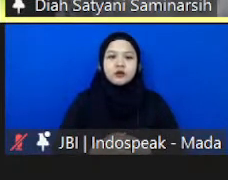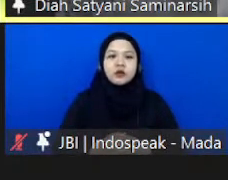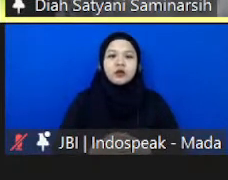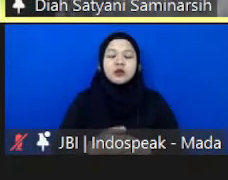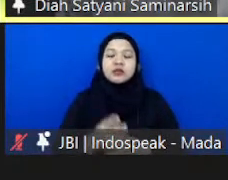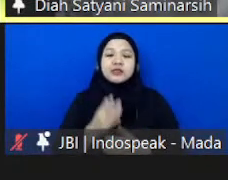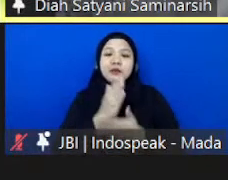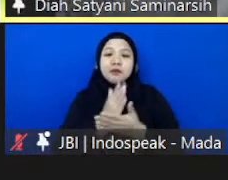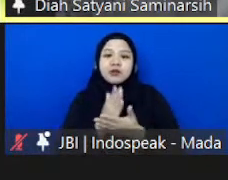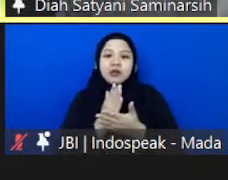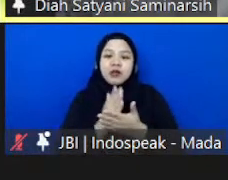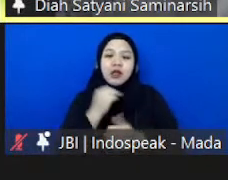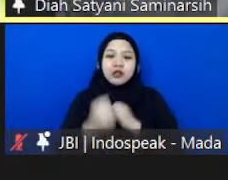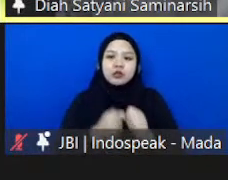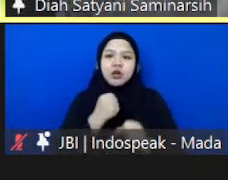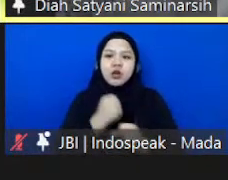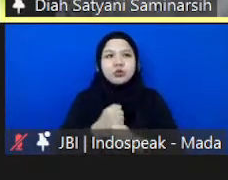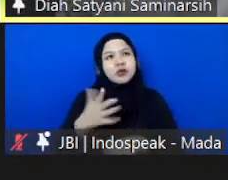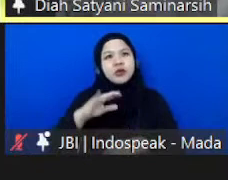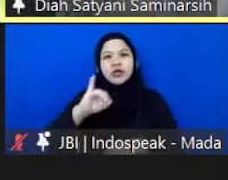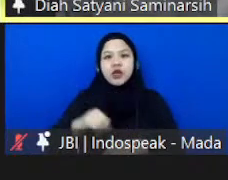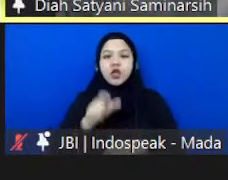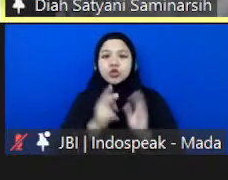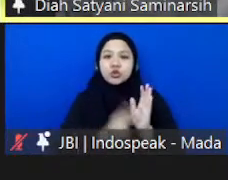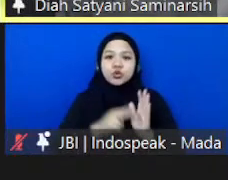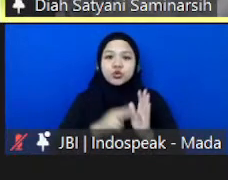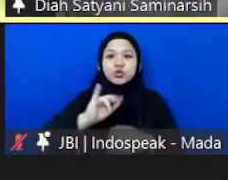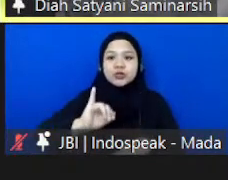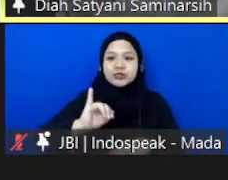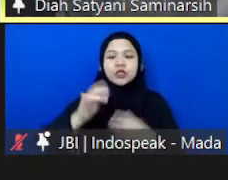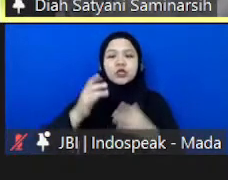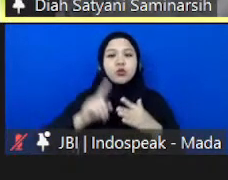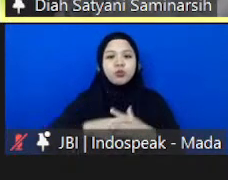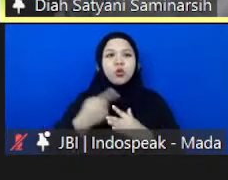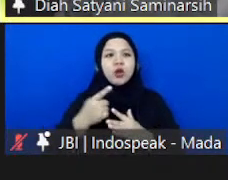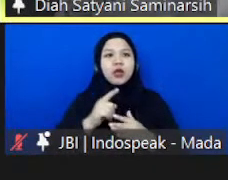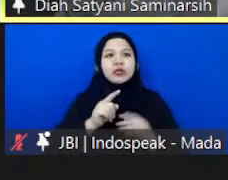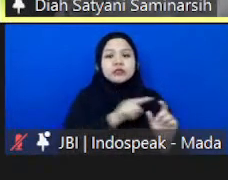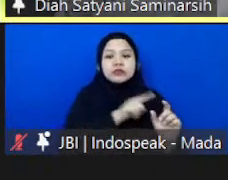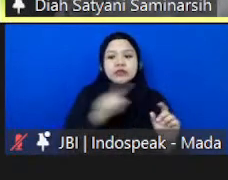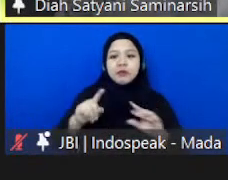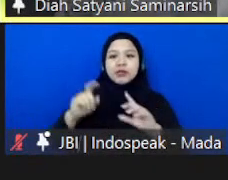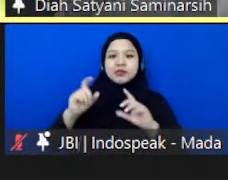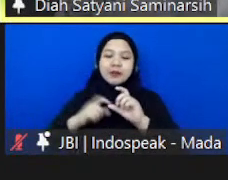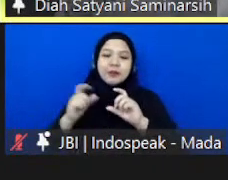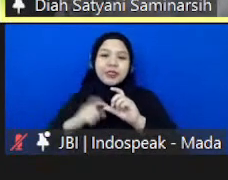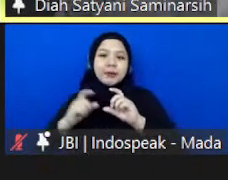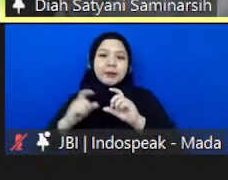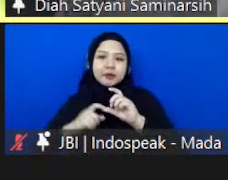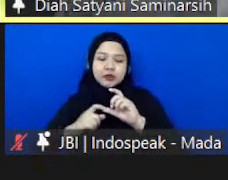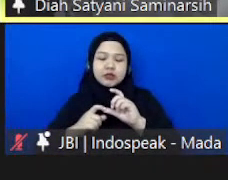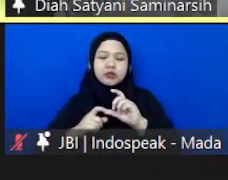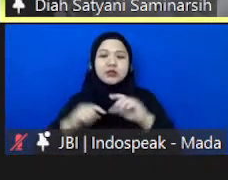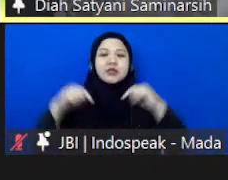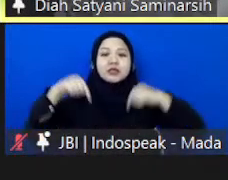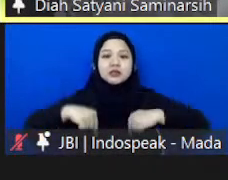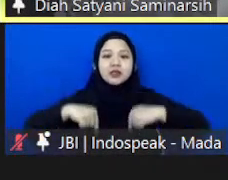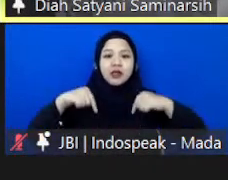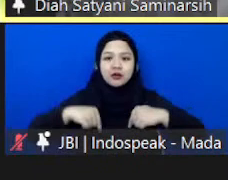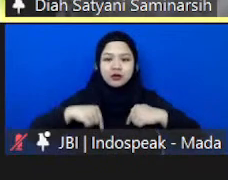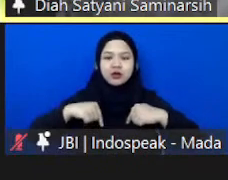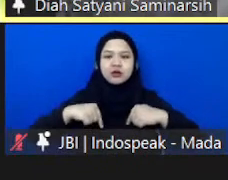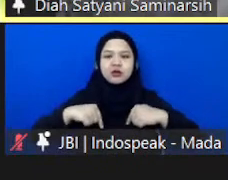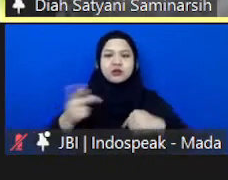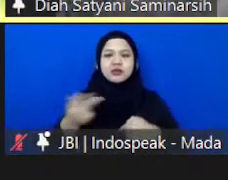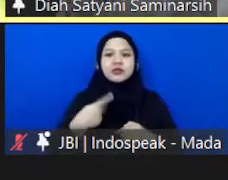of June to beginning of September. And then now we are